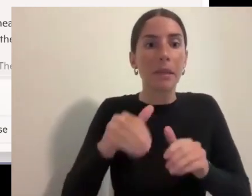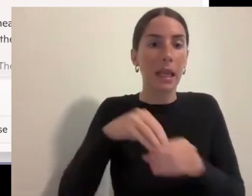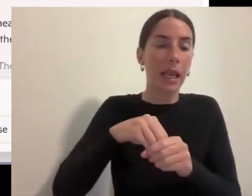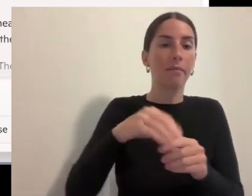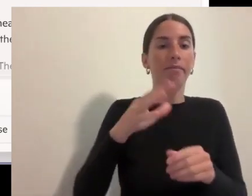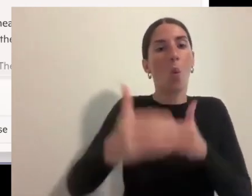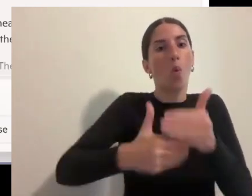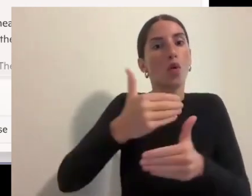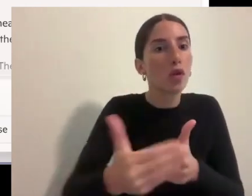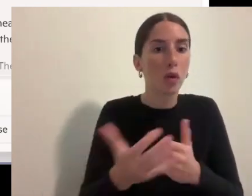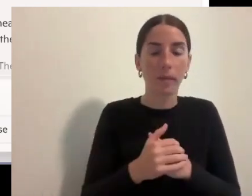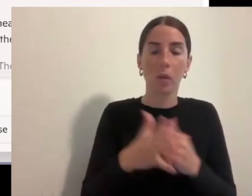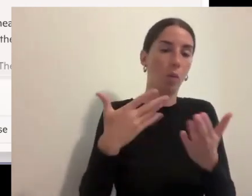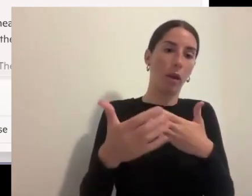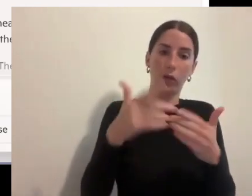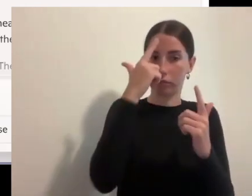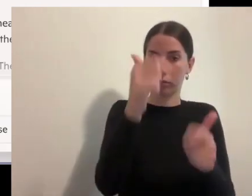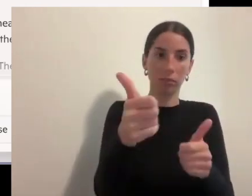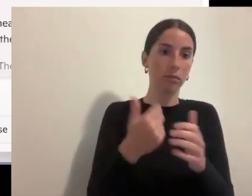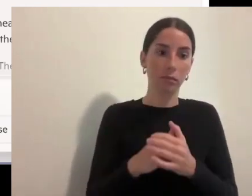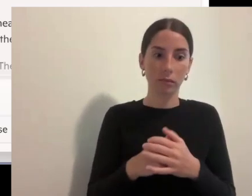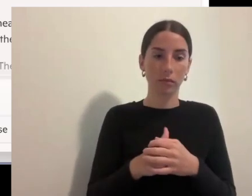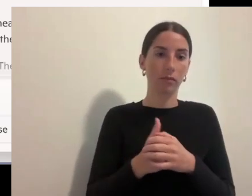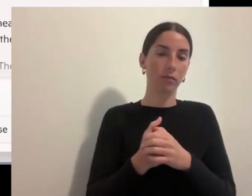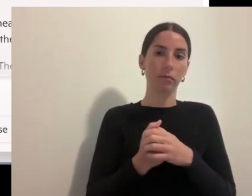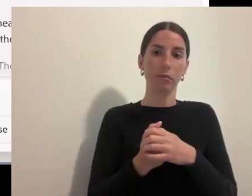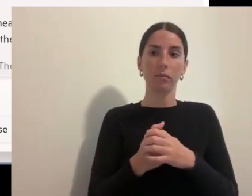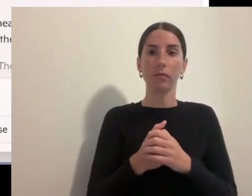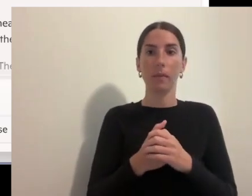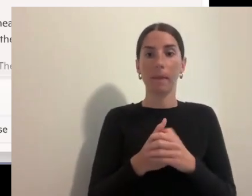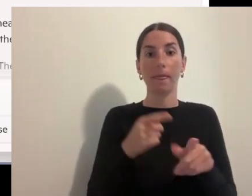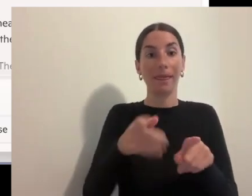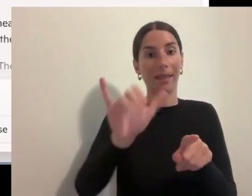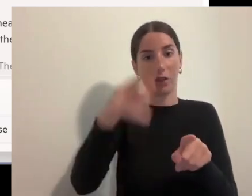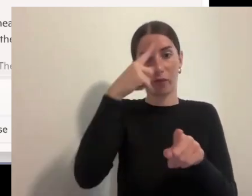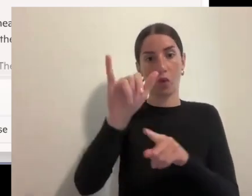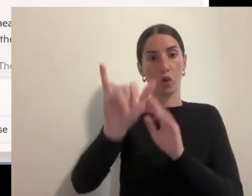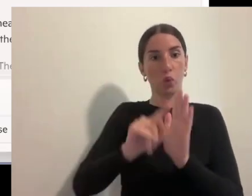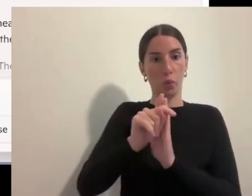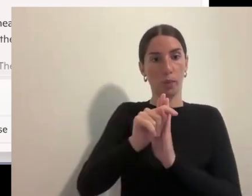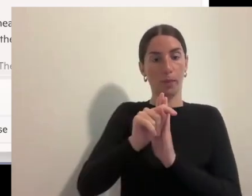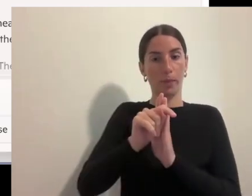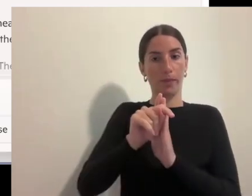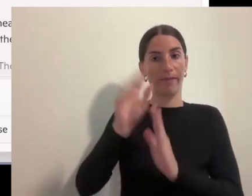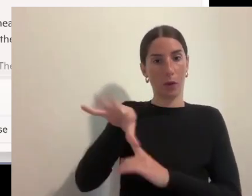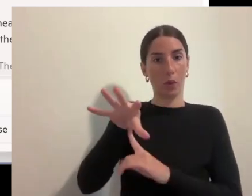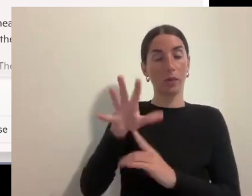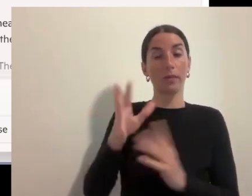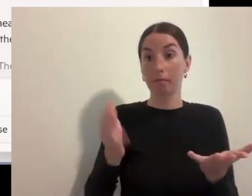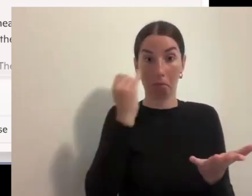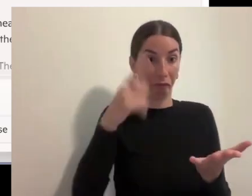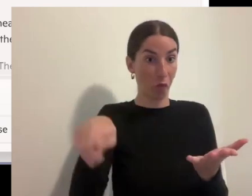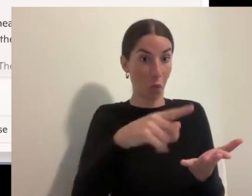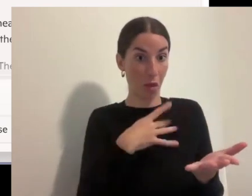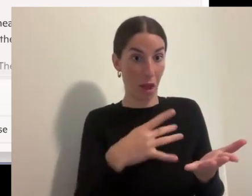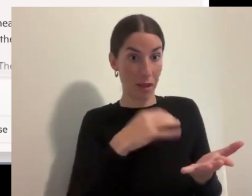order, whatever it is, right? So that is for YouTube. Now, if we are liking the idea, and I